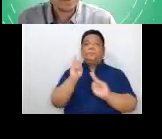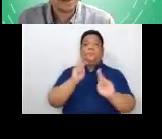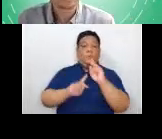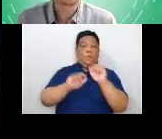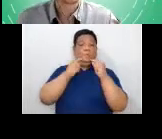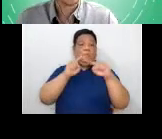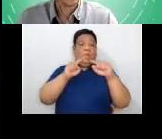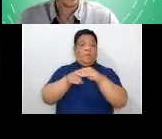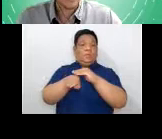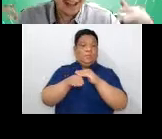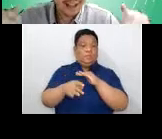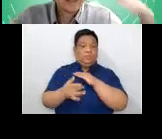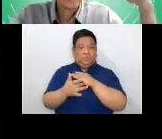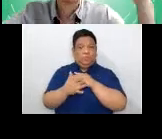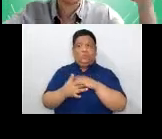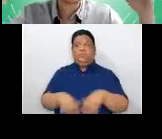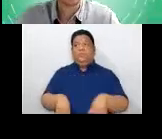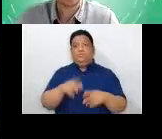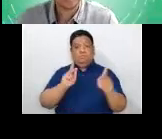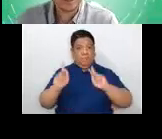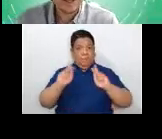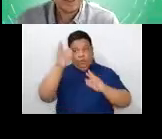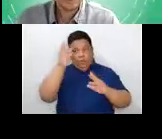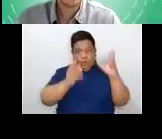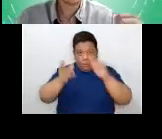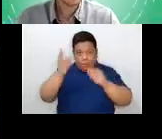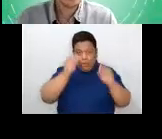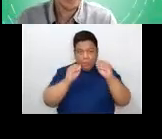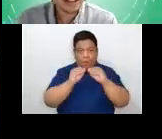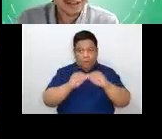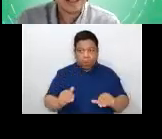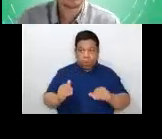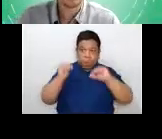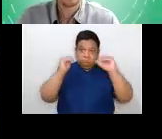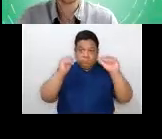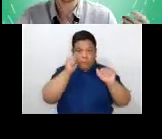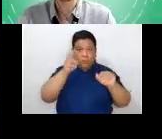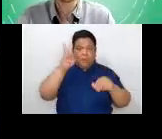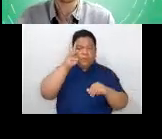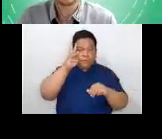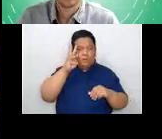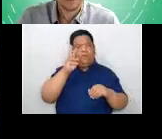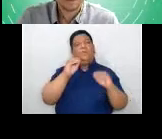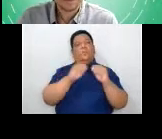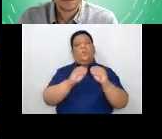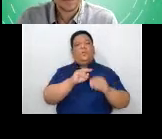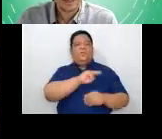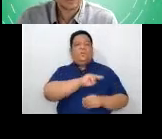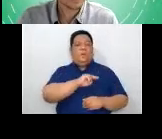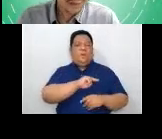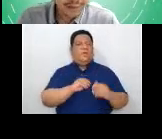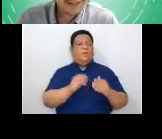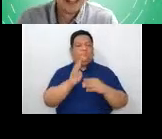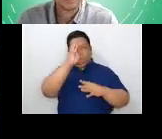more people learn and elevate that body of knowledge, then it's only natural that more and more innovation will happen.